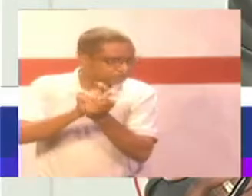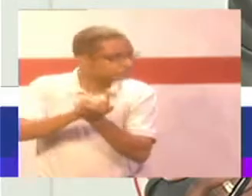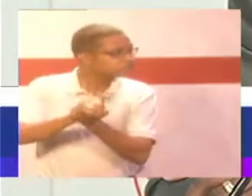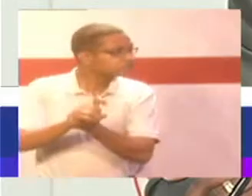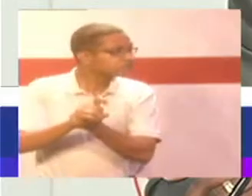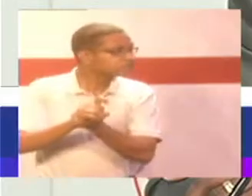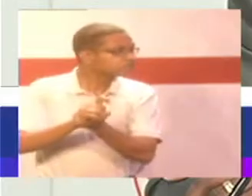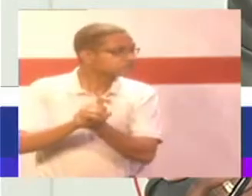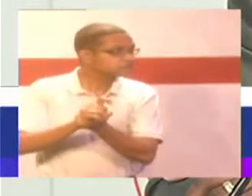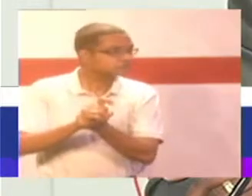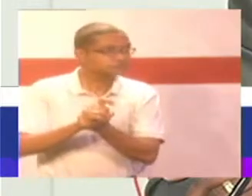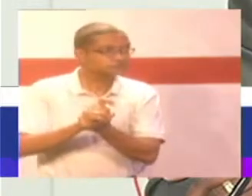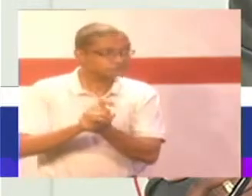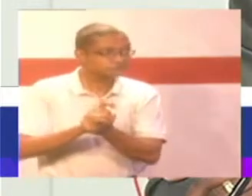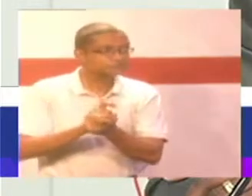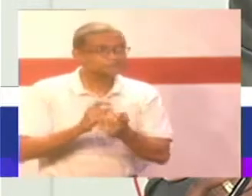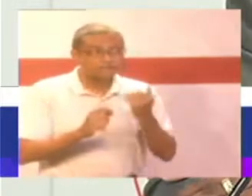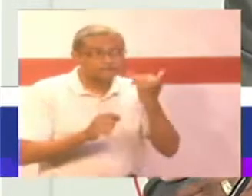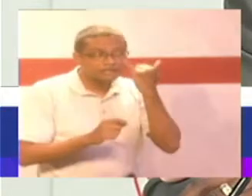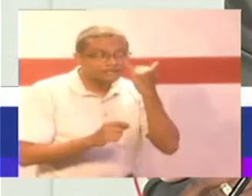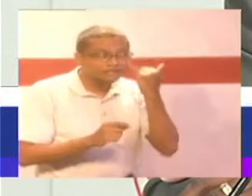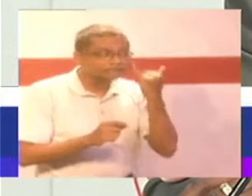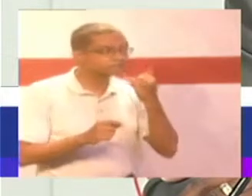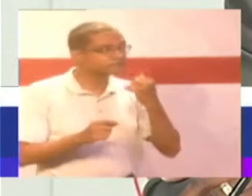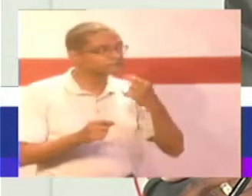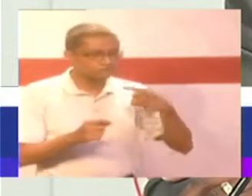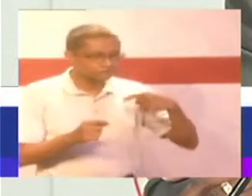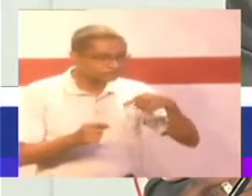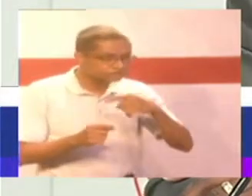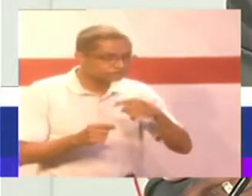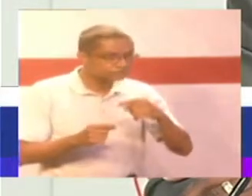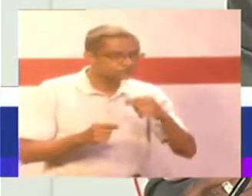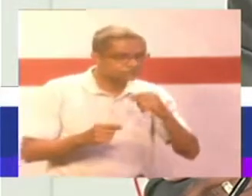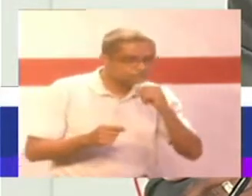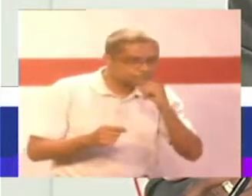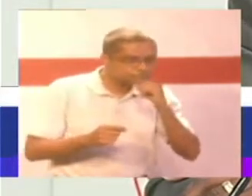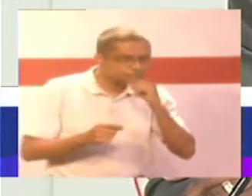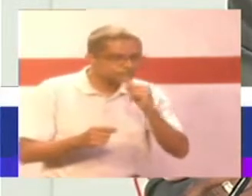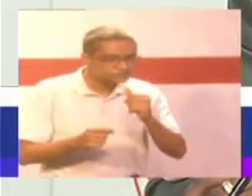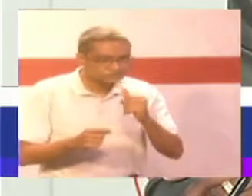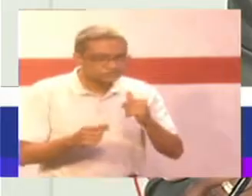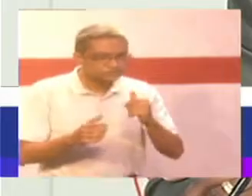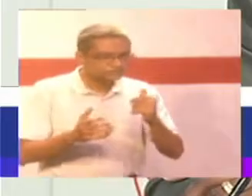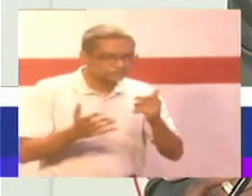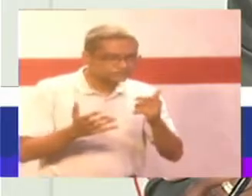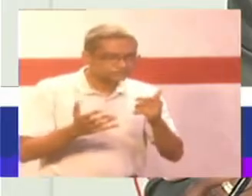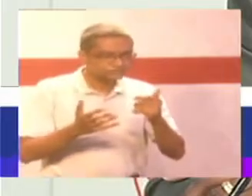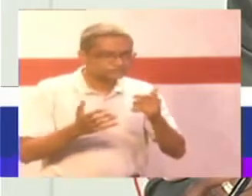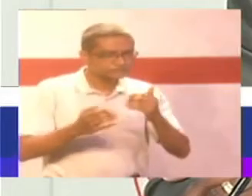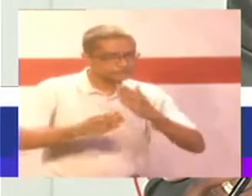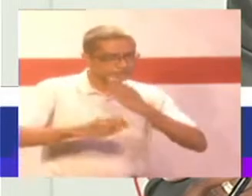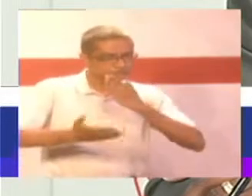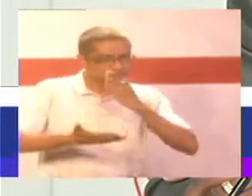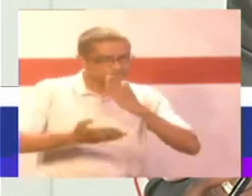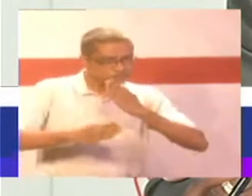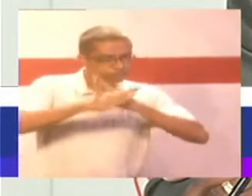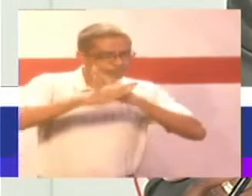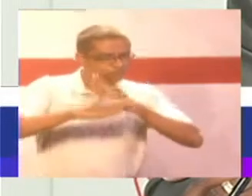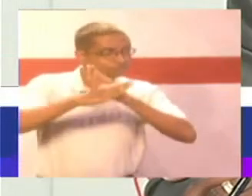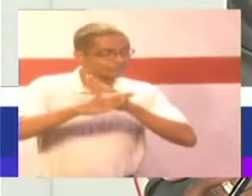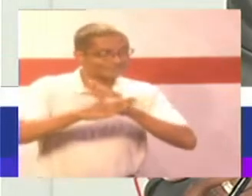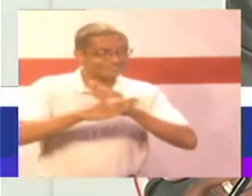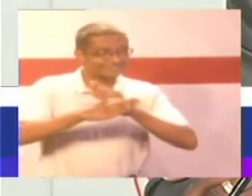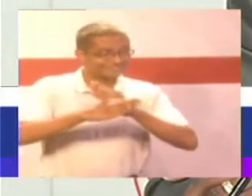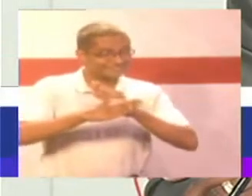we aren't applying all the other braking factors, can, of course, multiply in rate as time goes